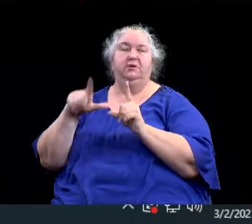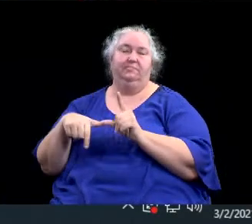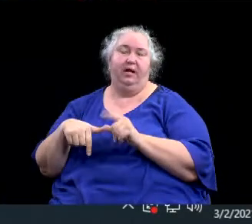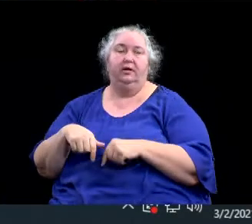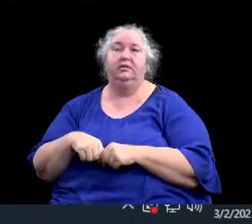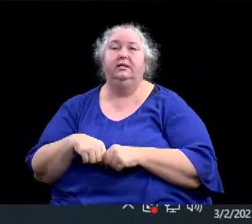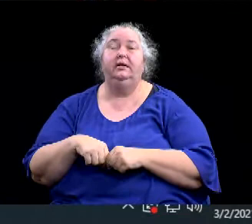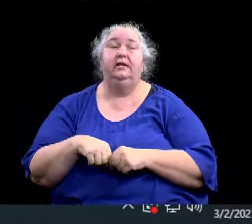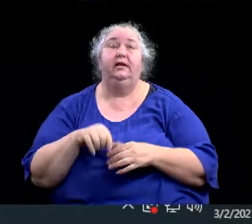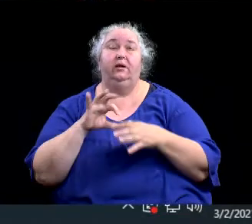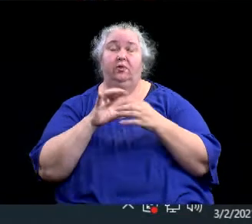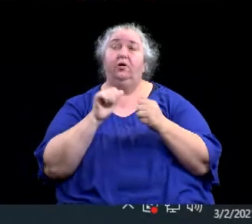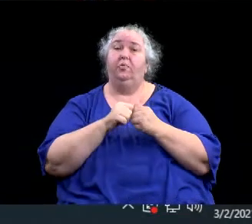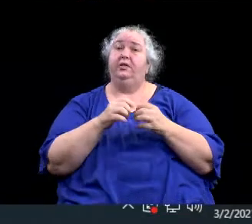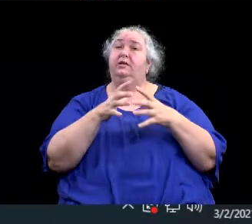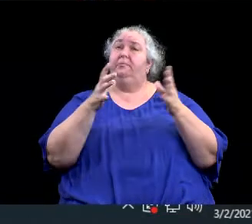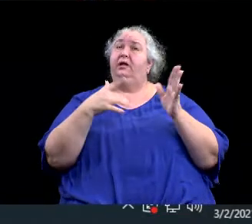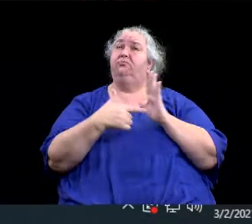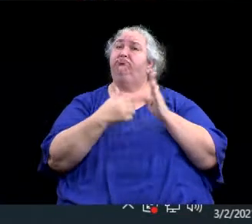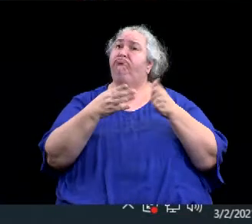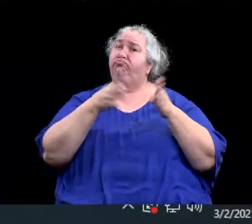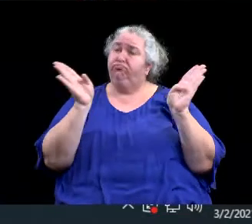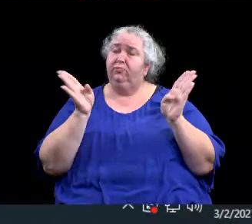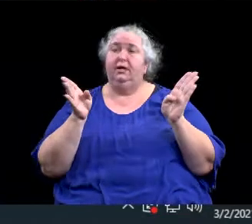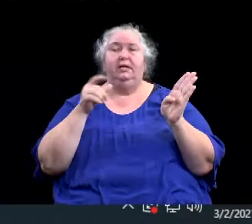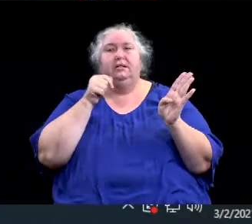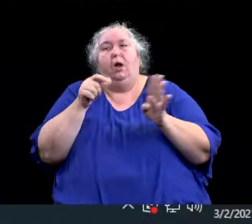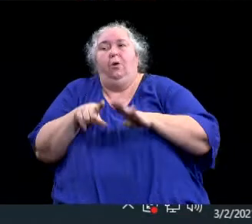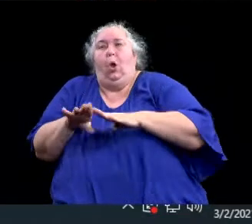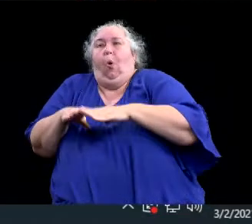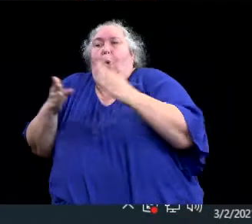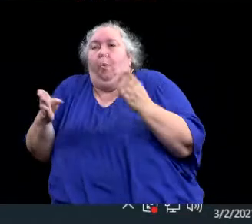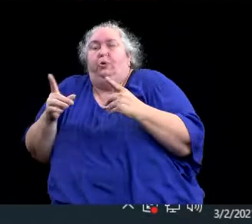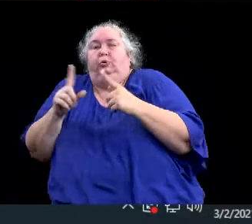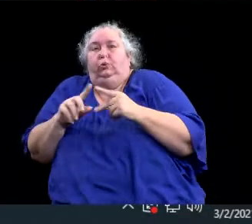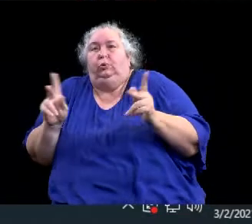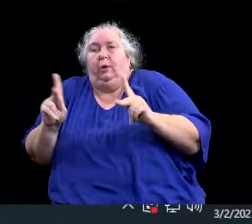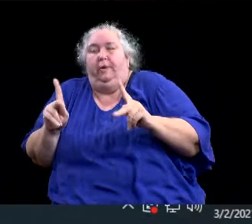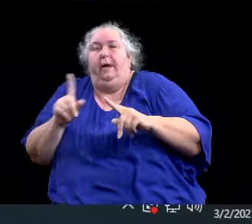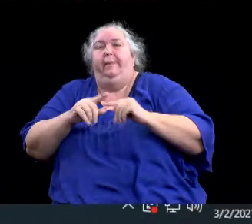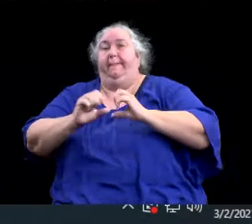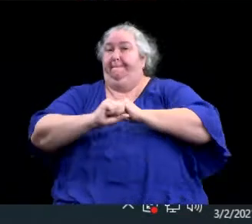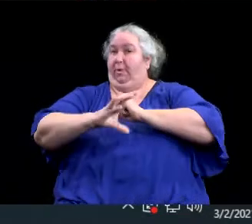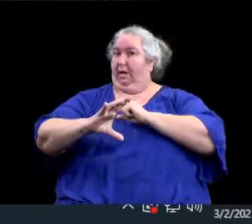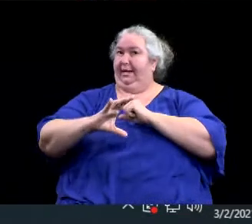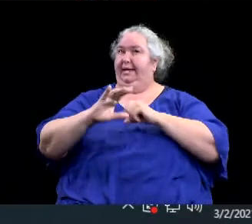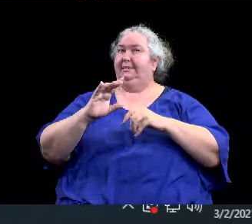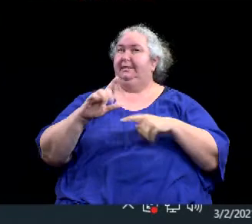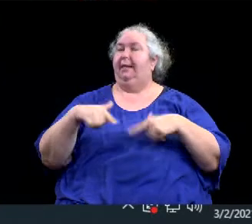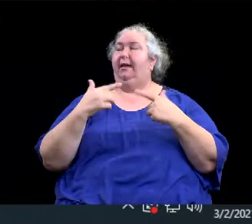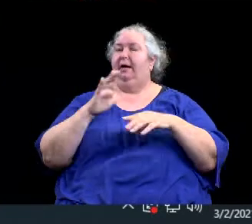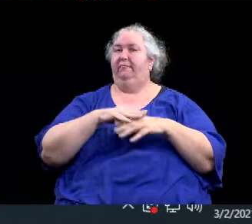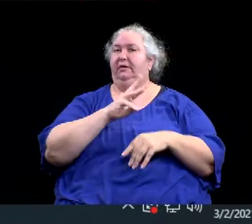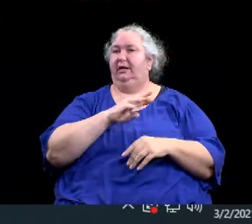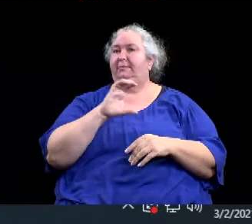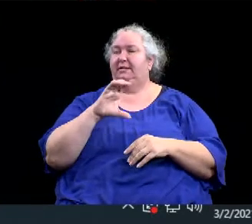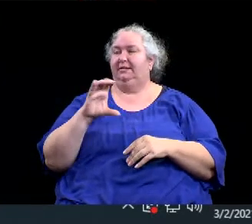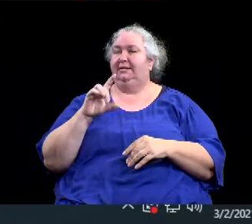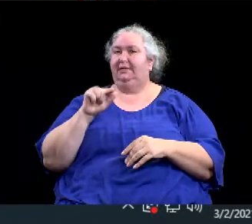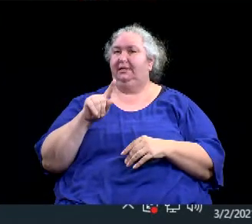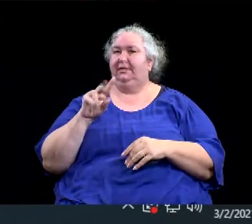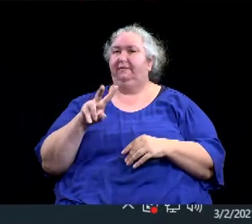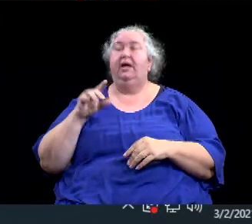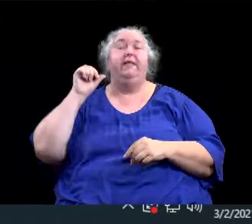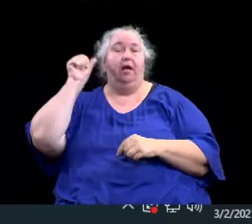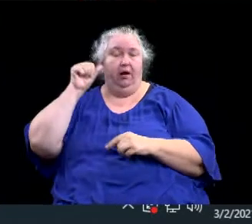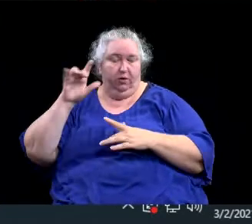not be open to the public. This meeting is being broadcast live at WCC.tv. The audio is also being recorded. The video and audio recordings will be made available